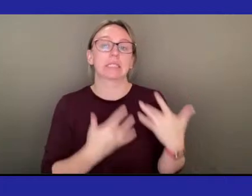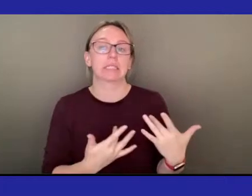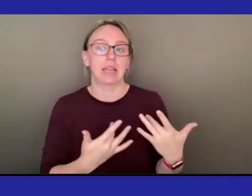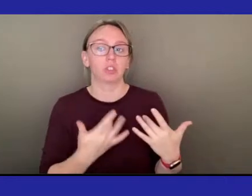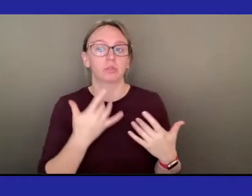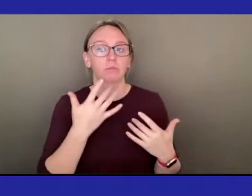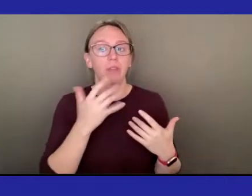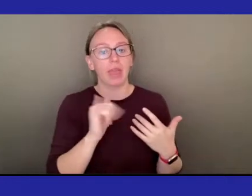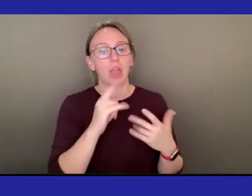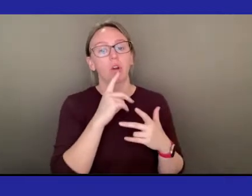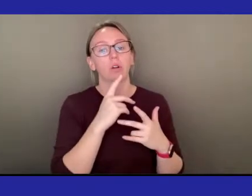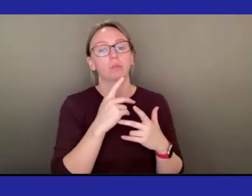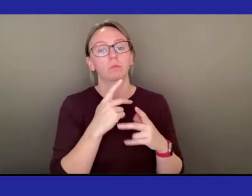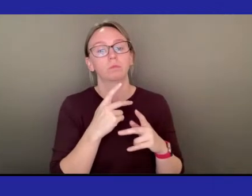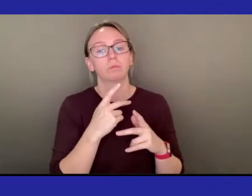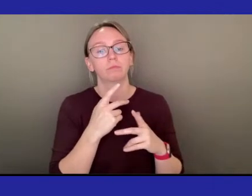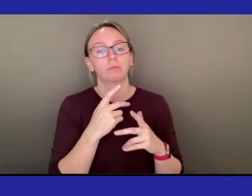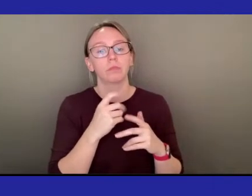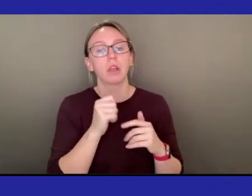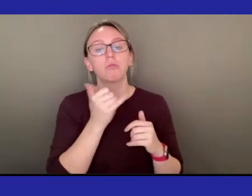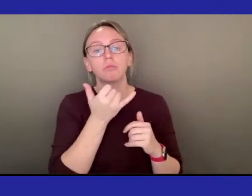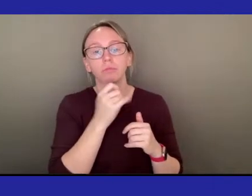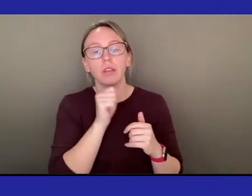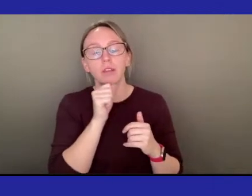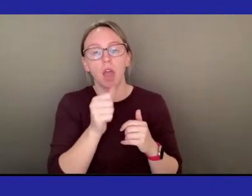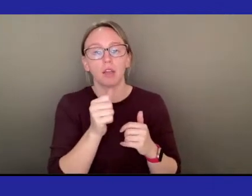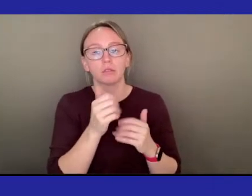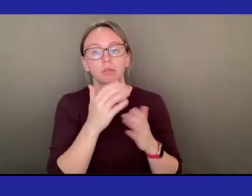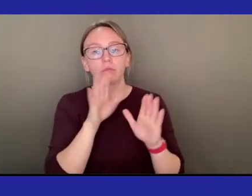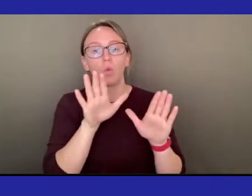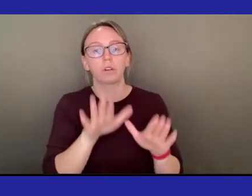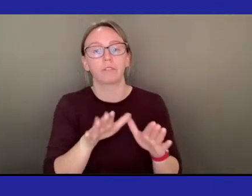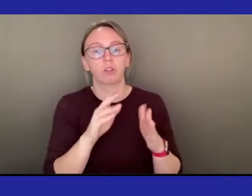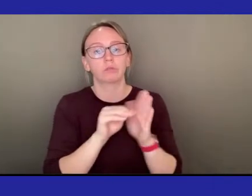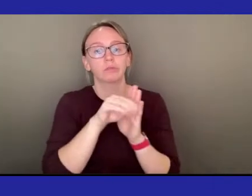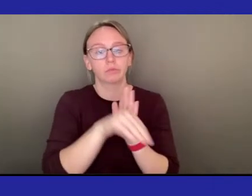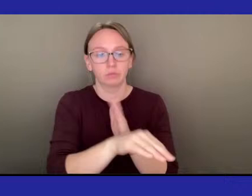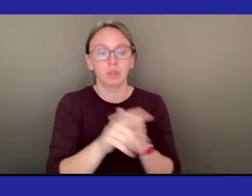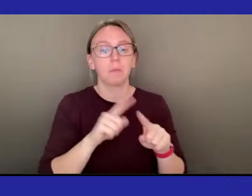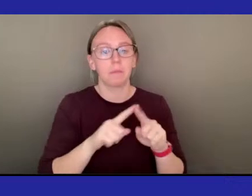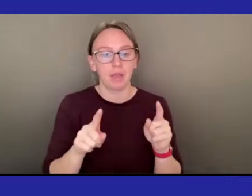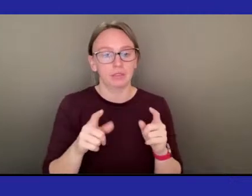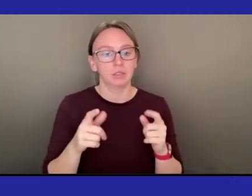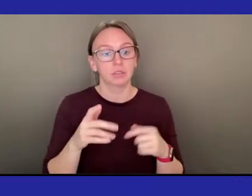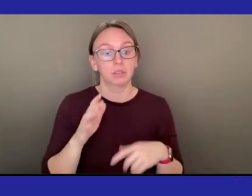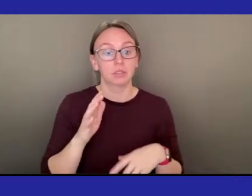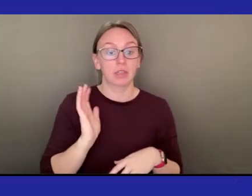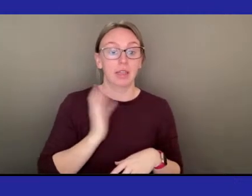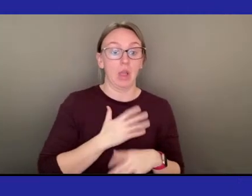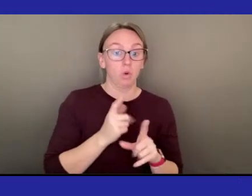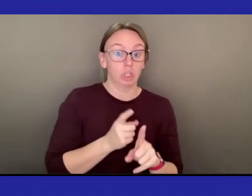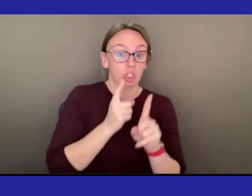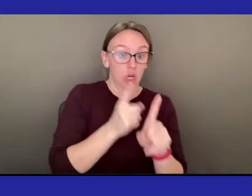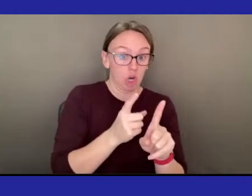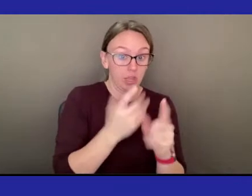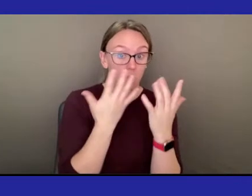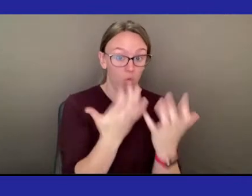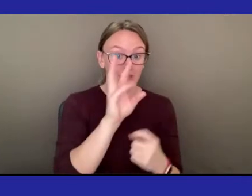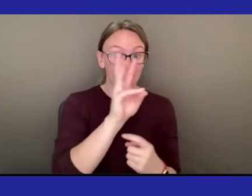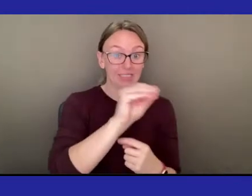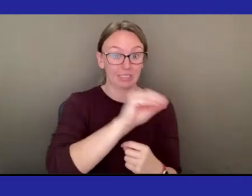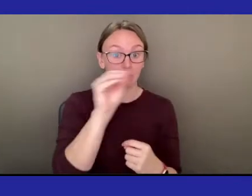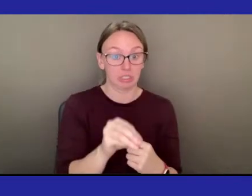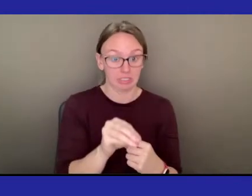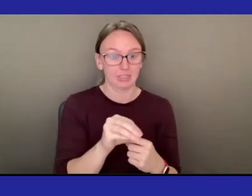our MyChart activations continues to kind of slowly decrease from 58 to 56%. This is